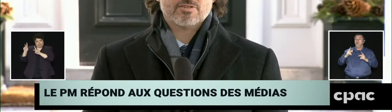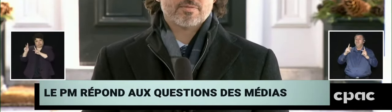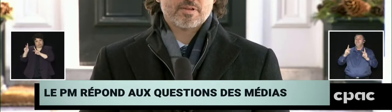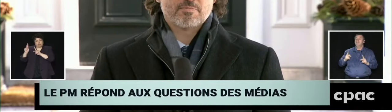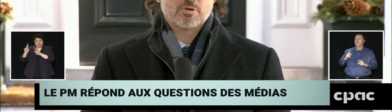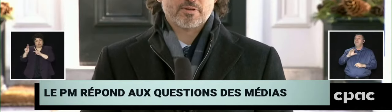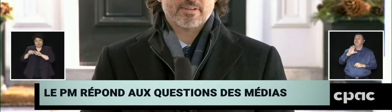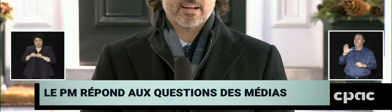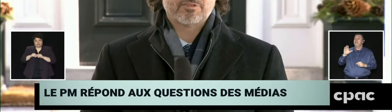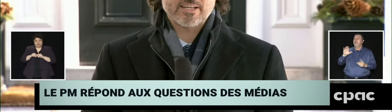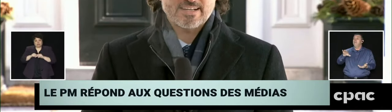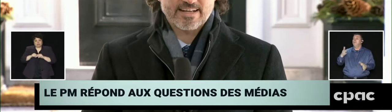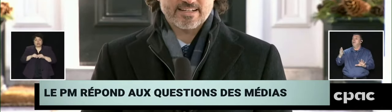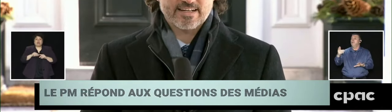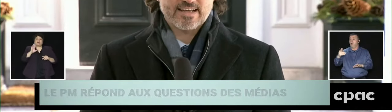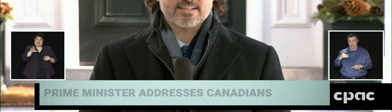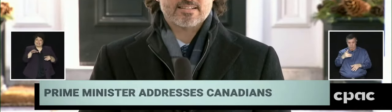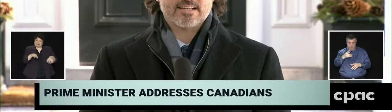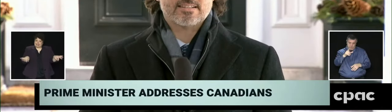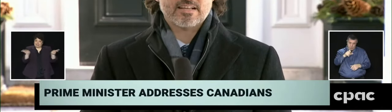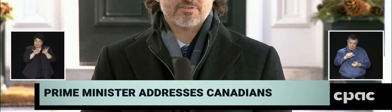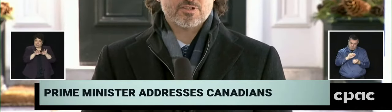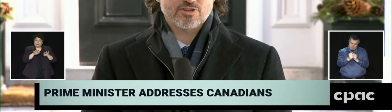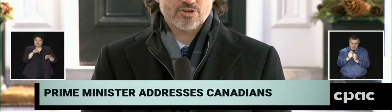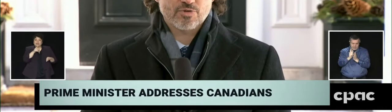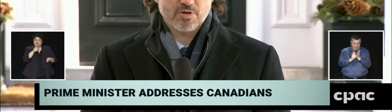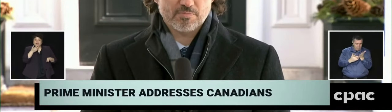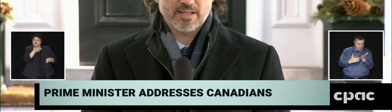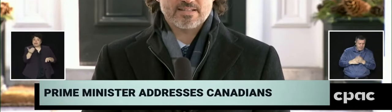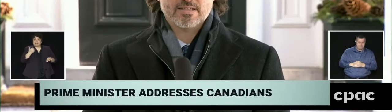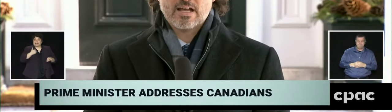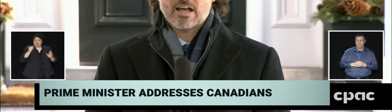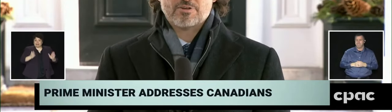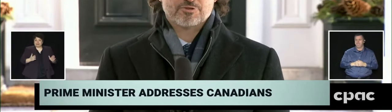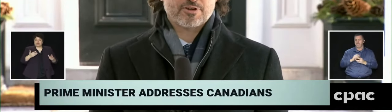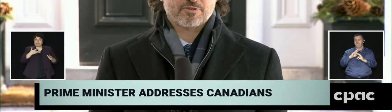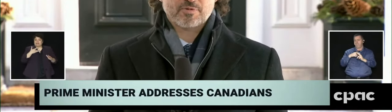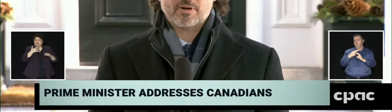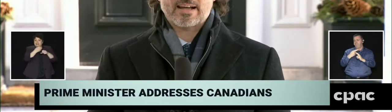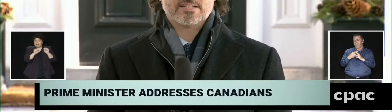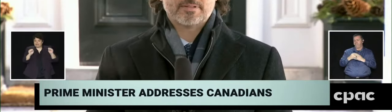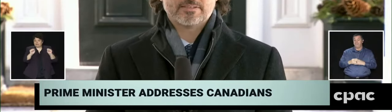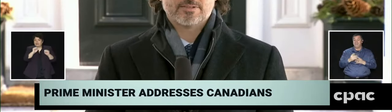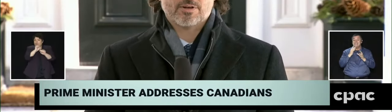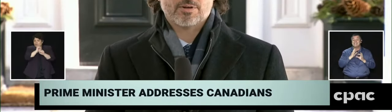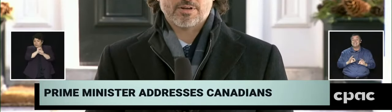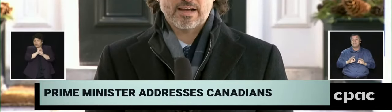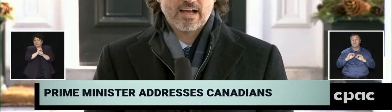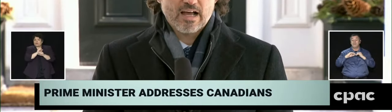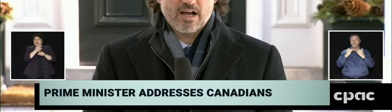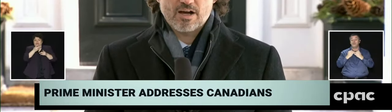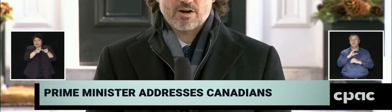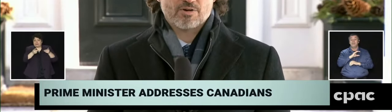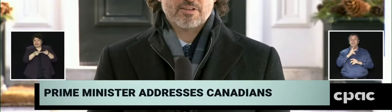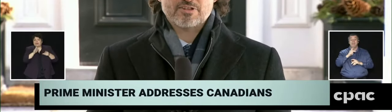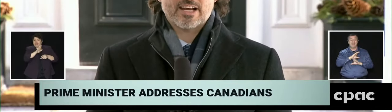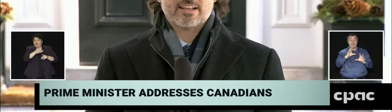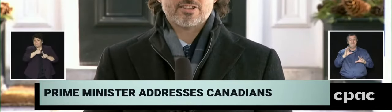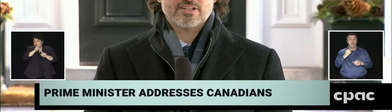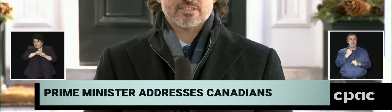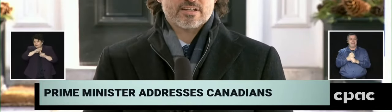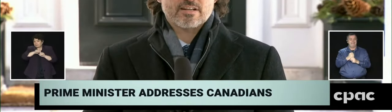It's extremely important that every Canadian has a safe and secure workplace, free from harassment or